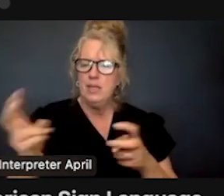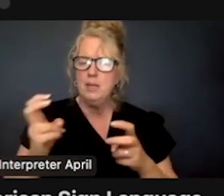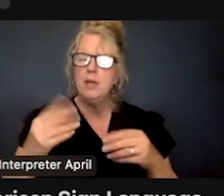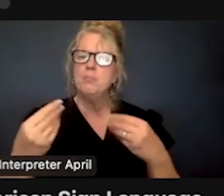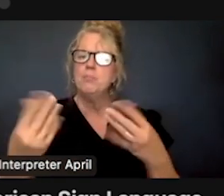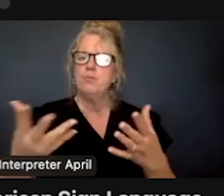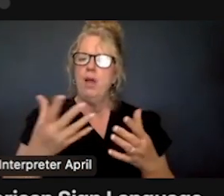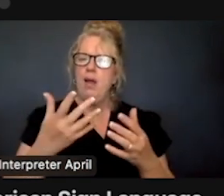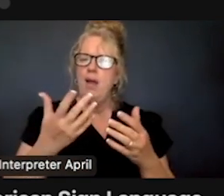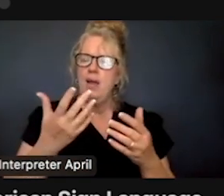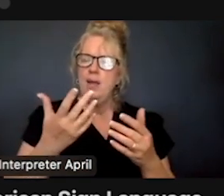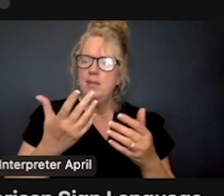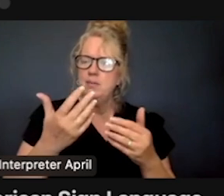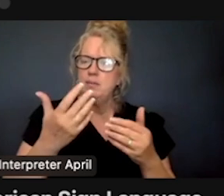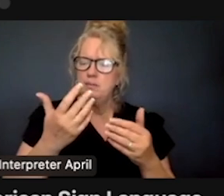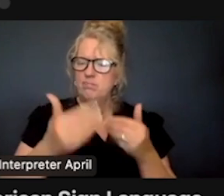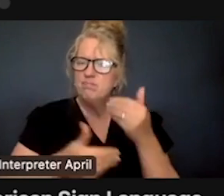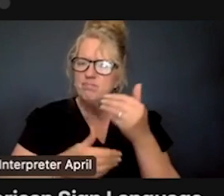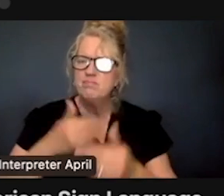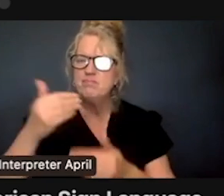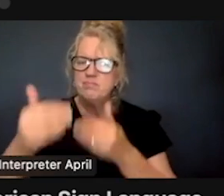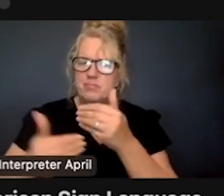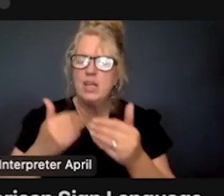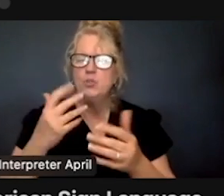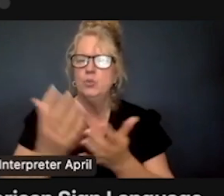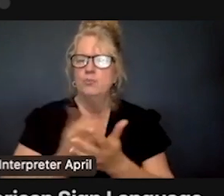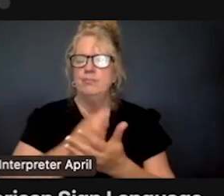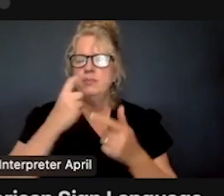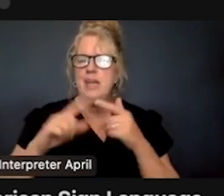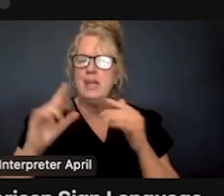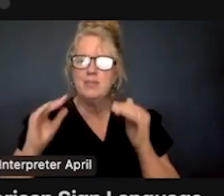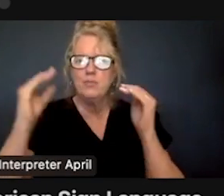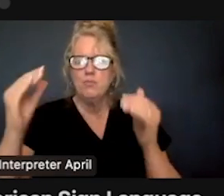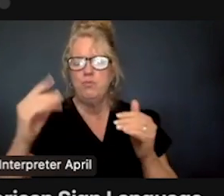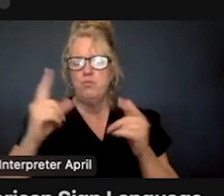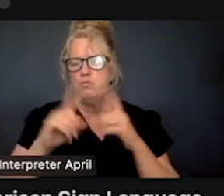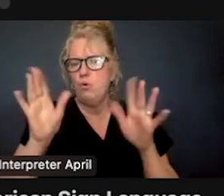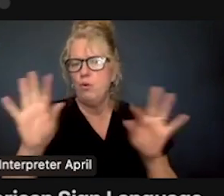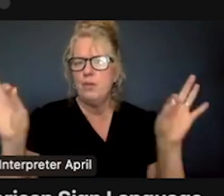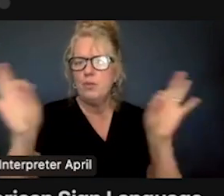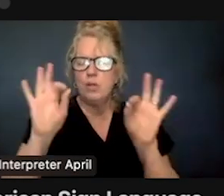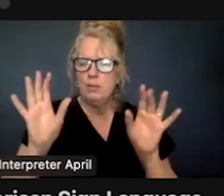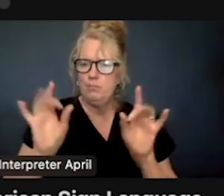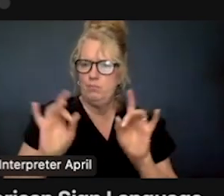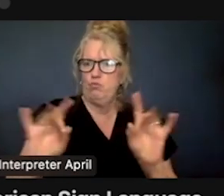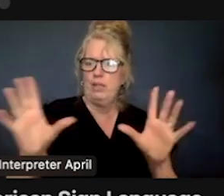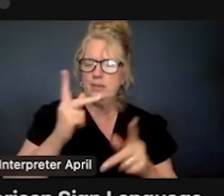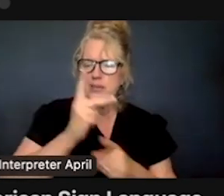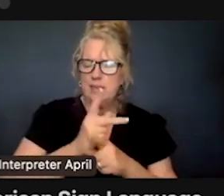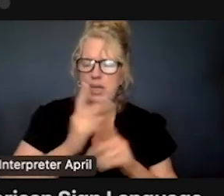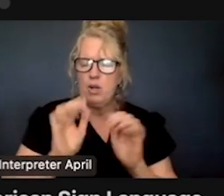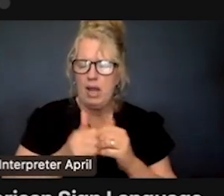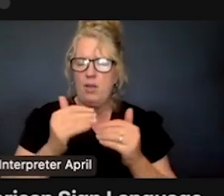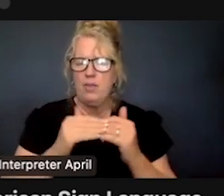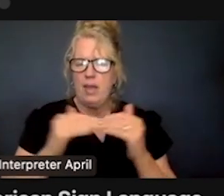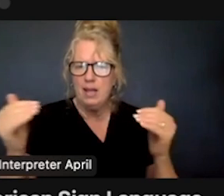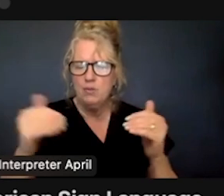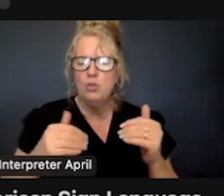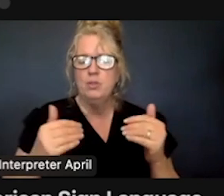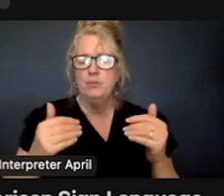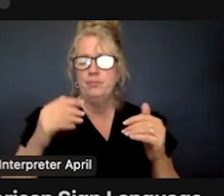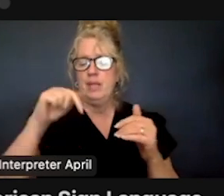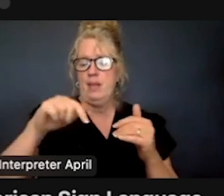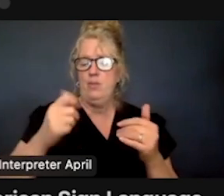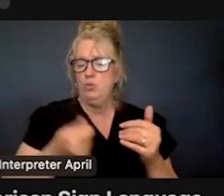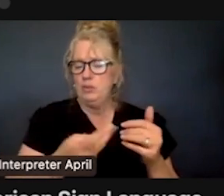states to take to further advancements in crisis care, as well as the whole system. Included in this series are